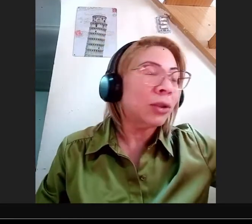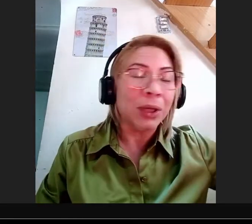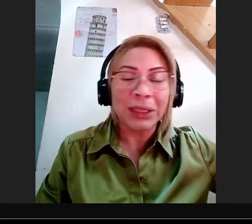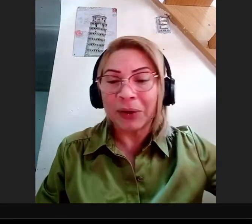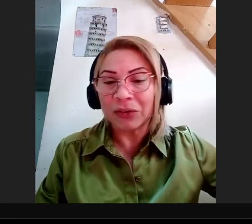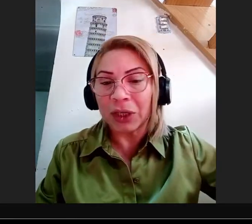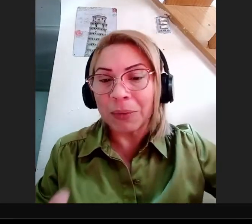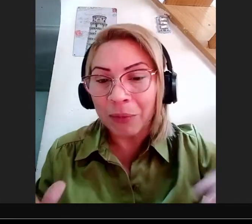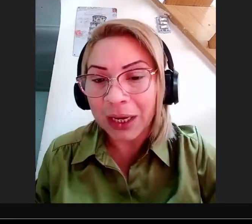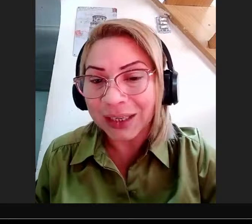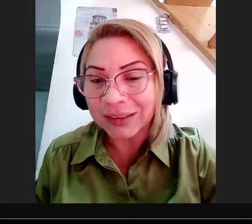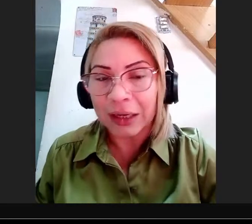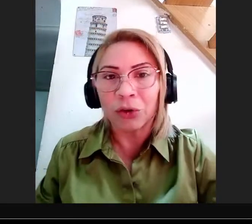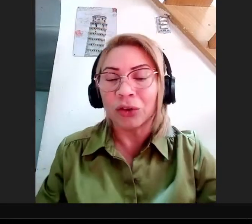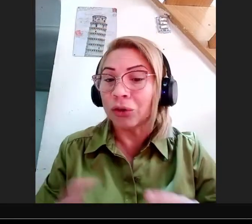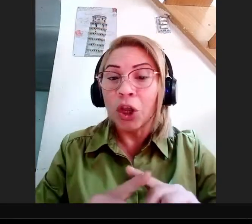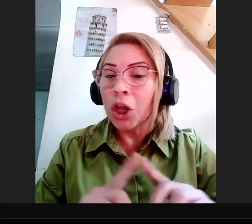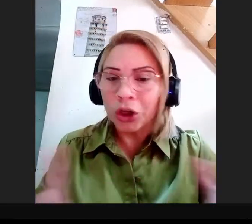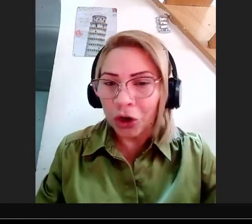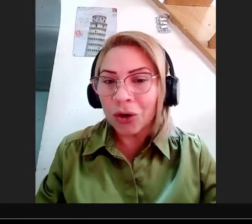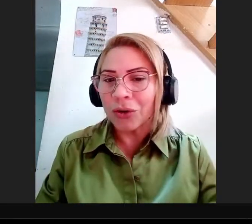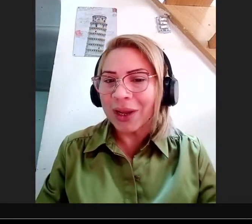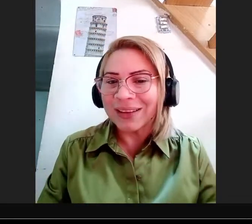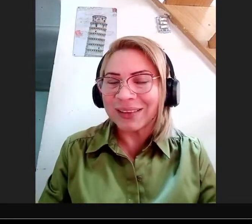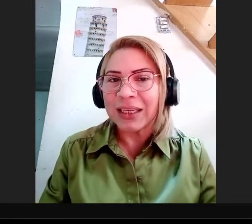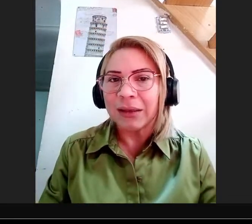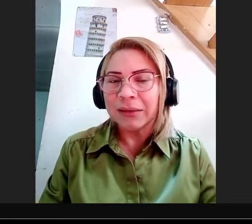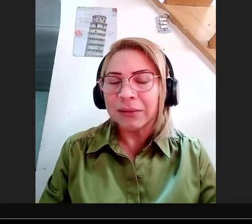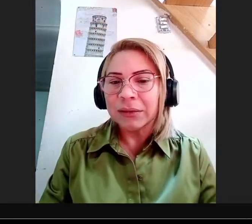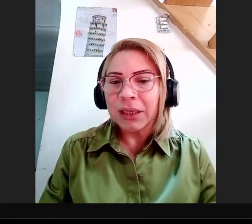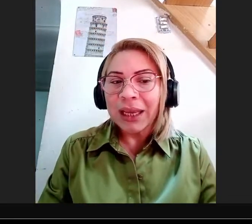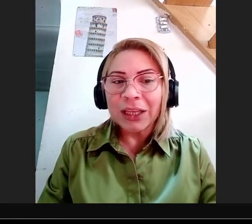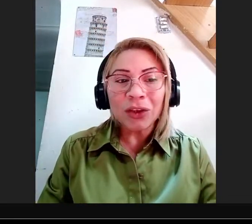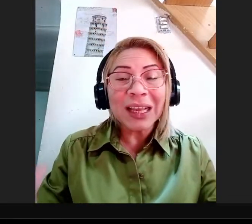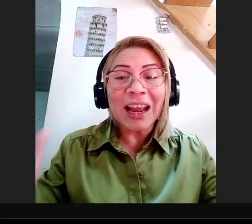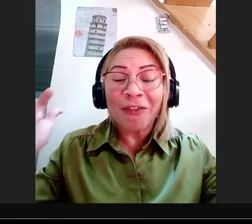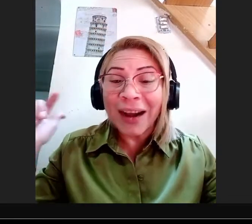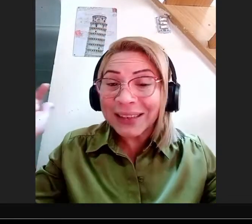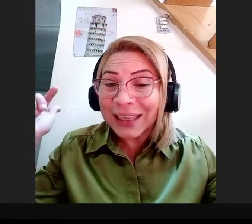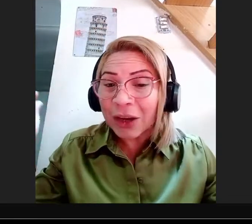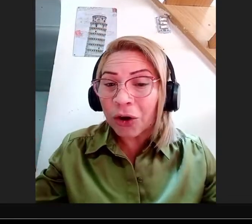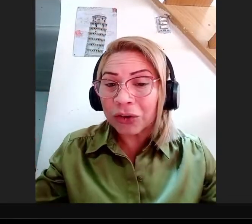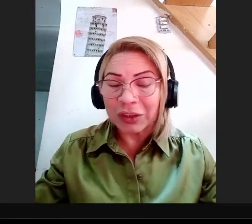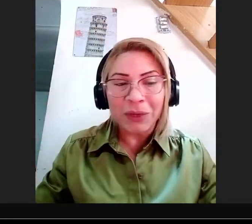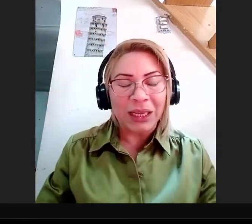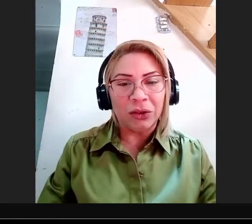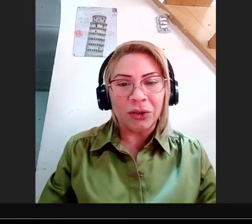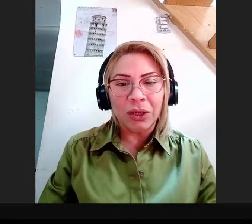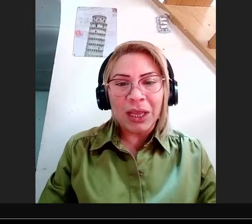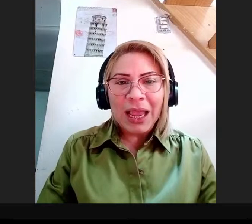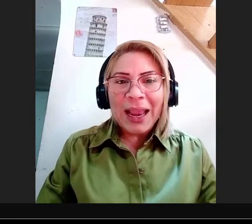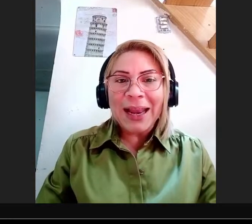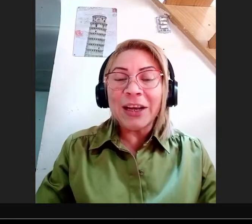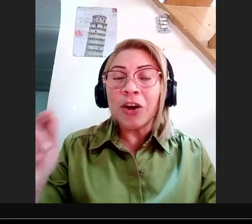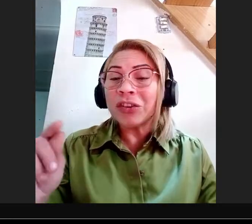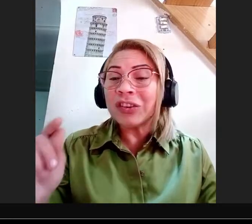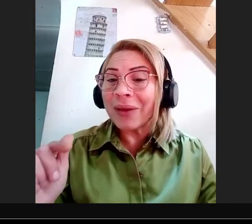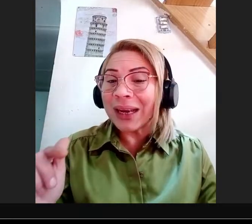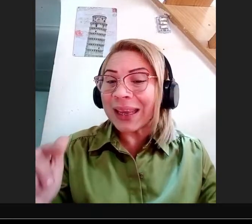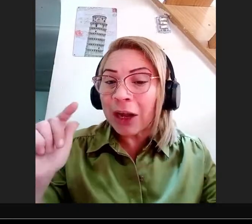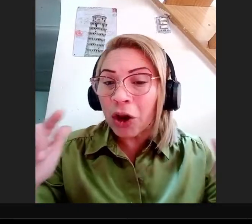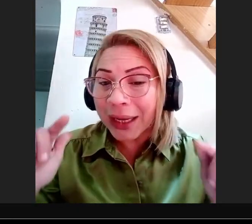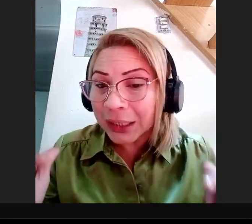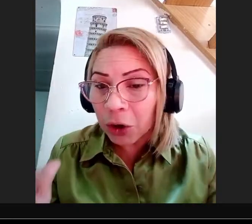We don't get there and say, well, let's get all these people dismissed in order to work in their place. That's not the case. Therefore, the lack